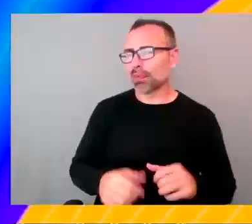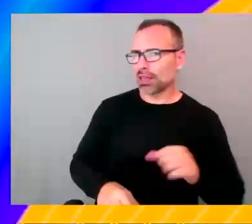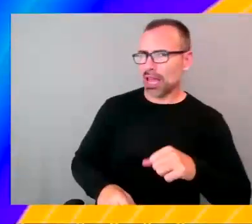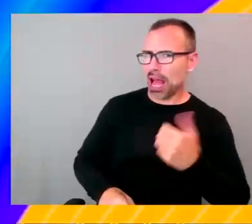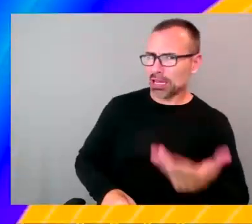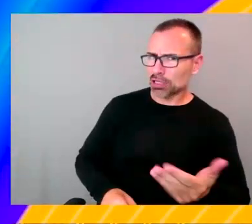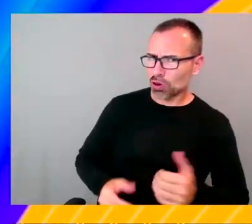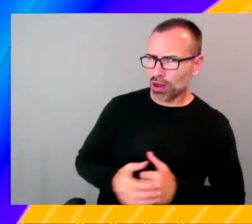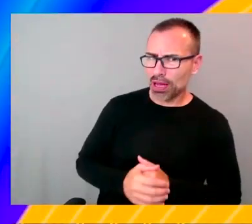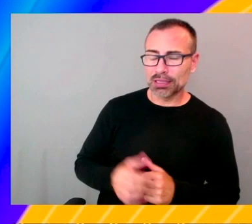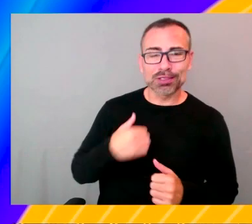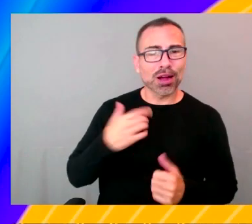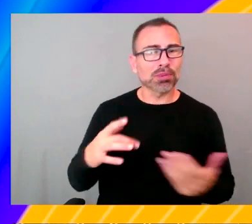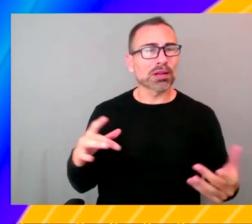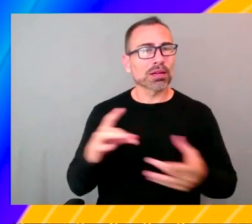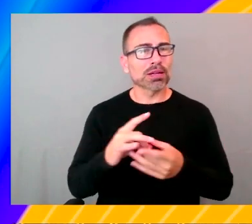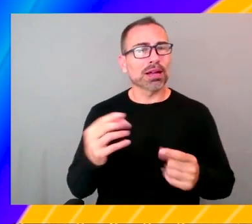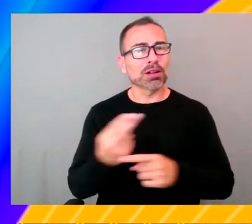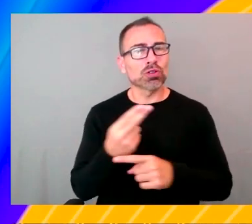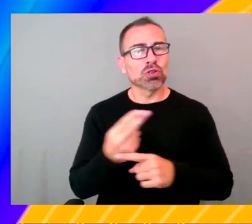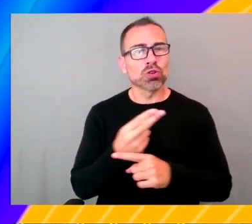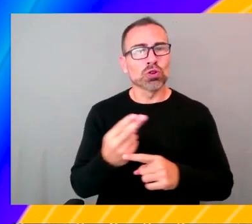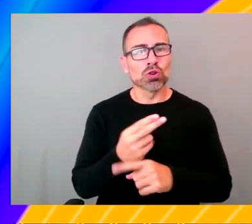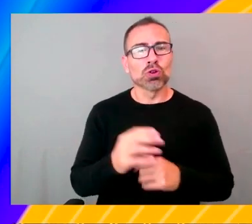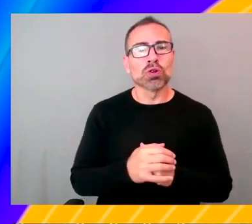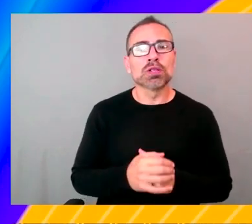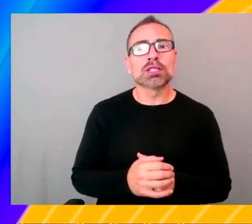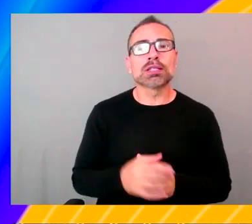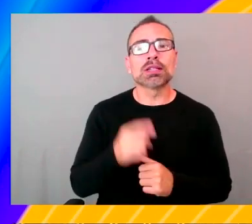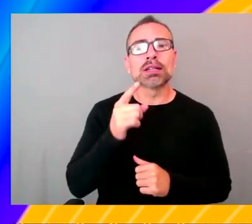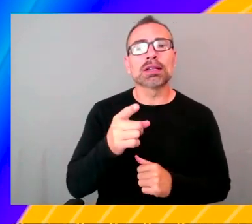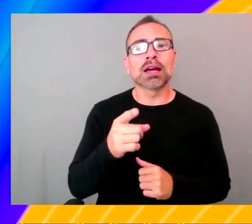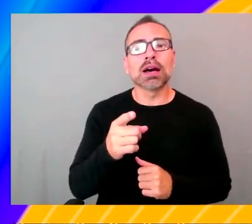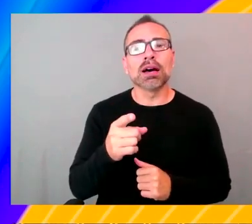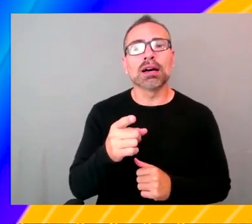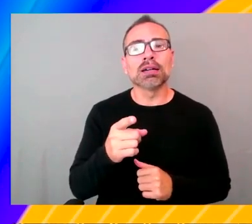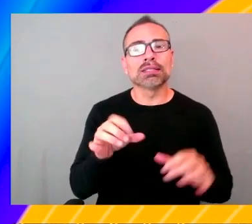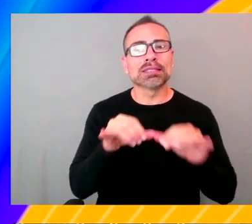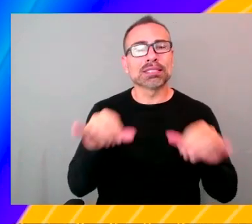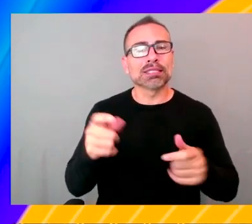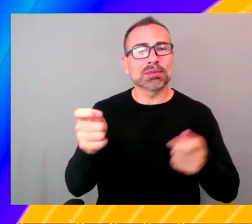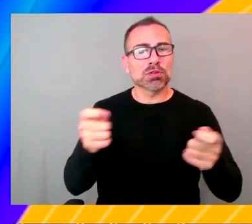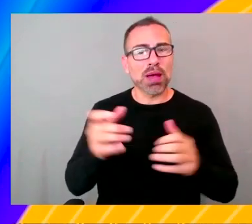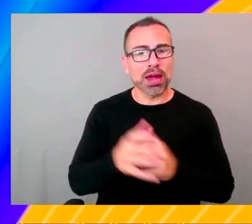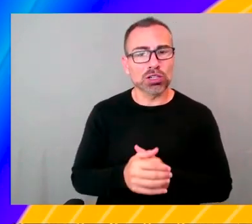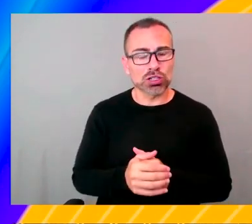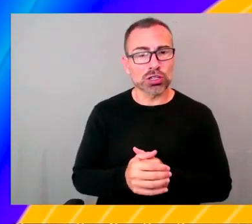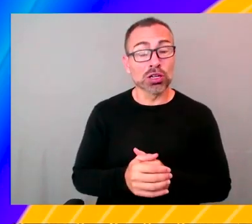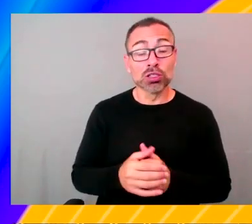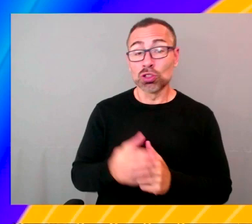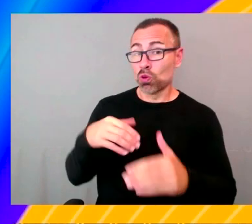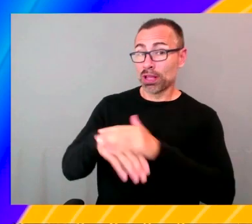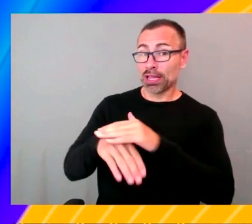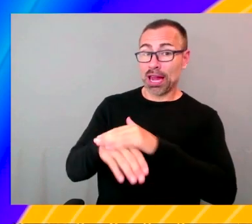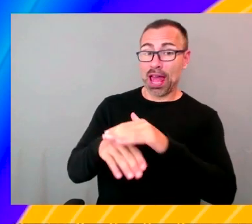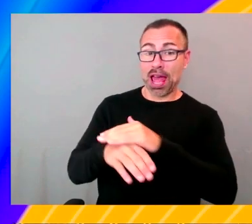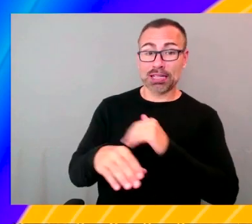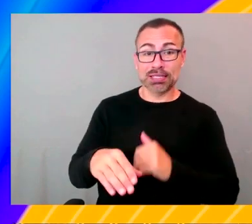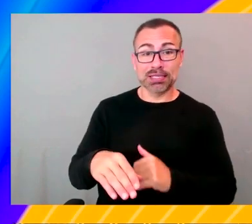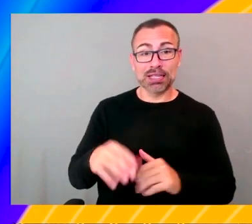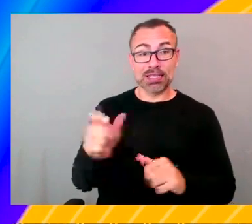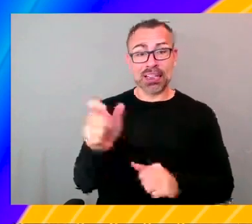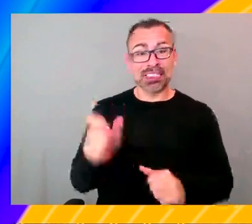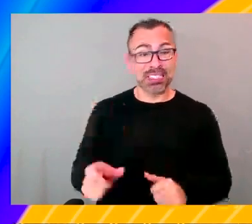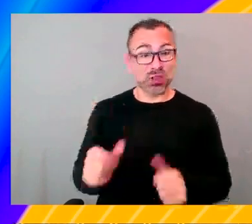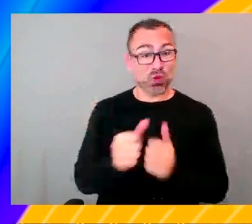Manager. One of an amazing service that allows us to get secure access to our instances without making them available on